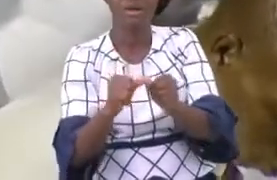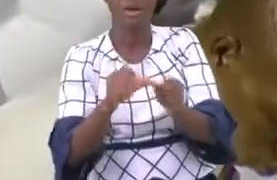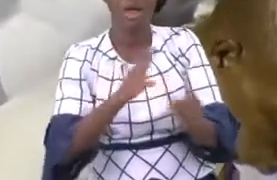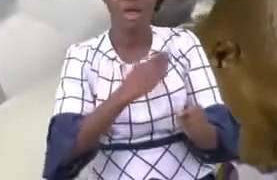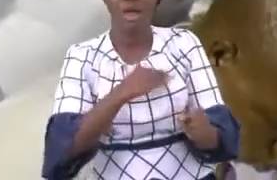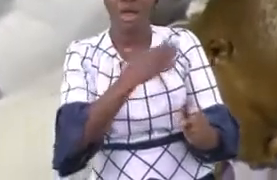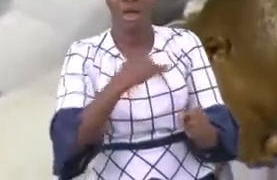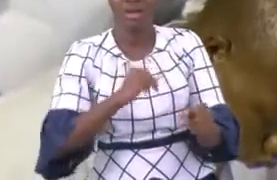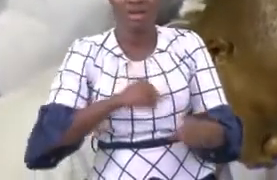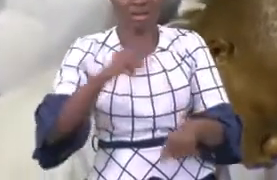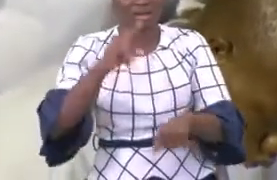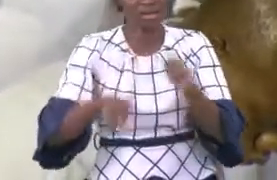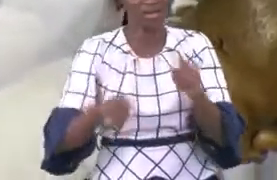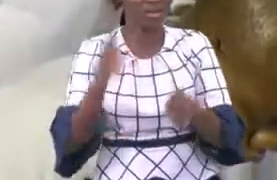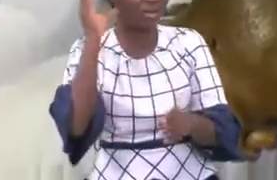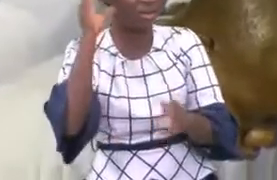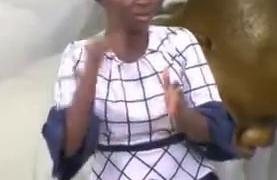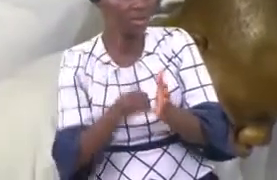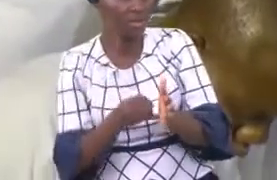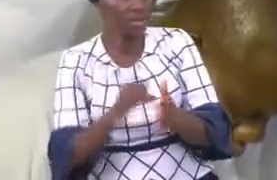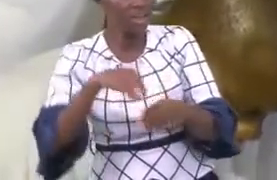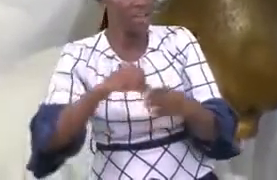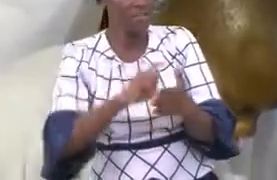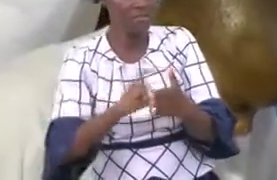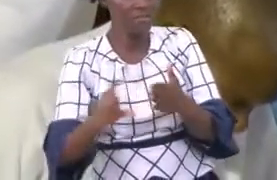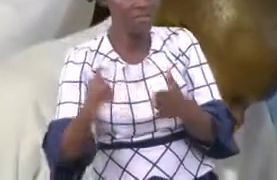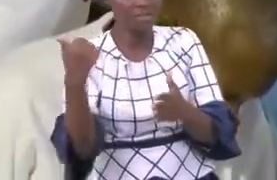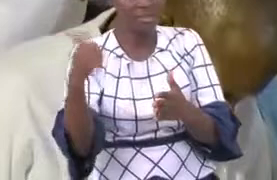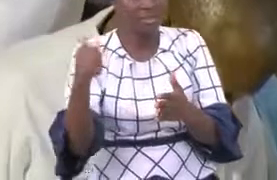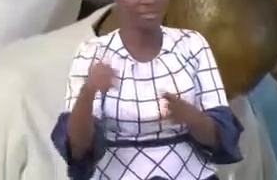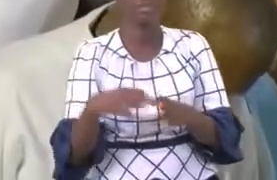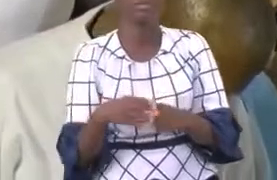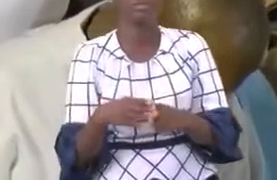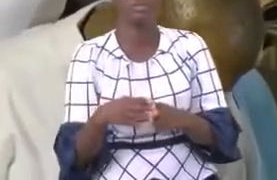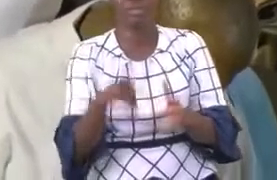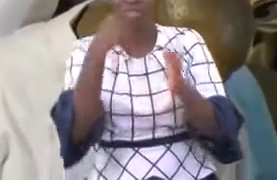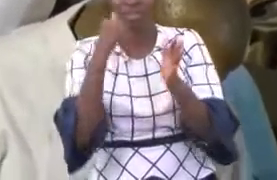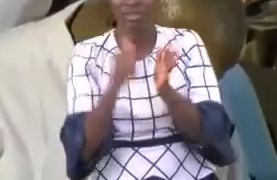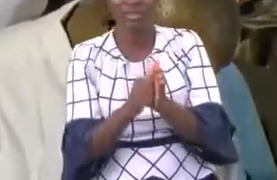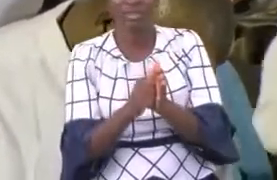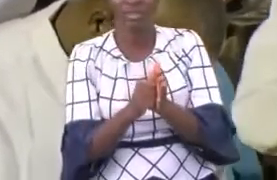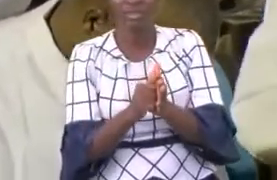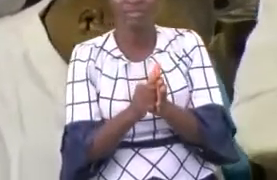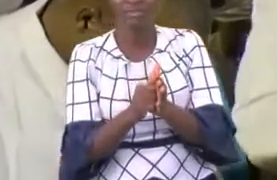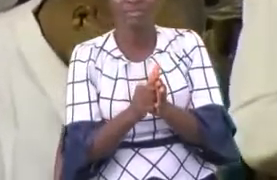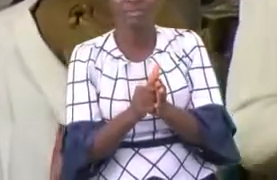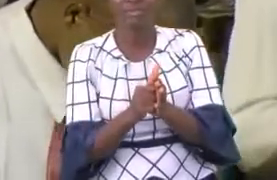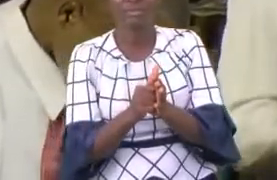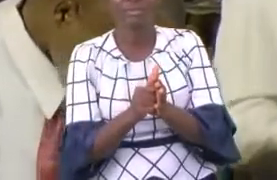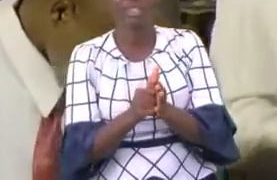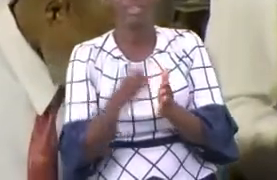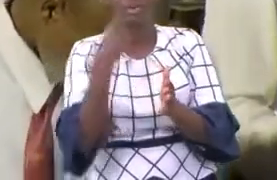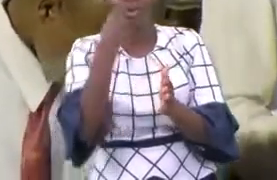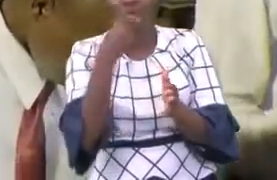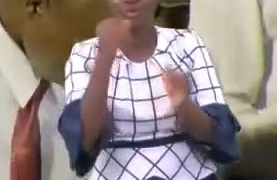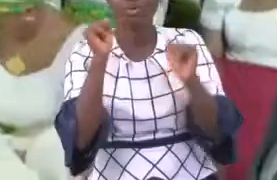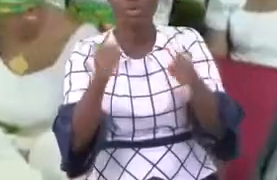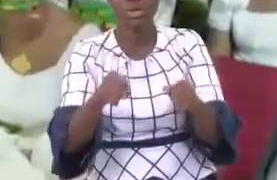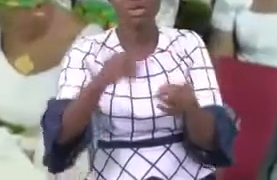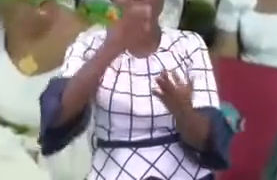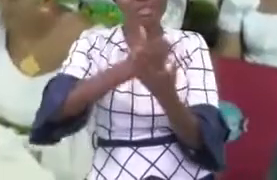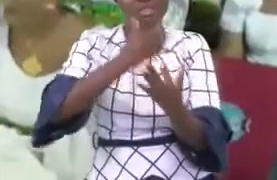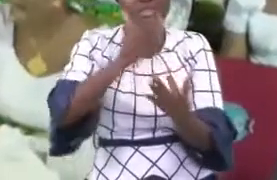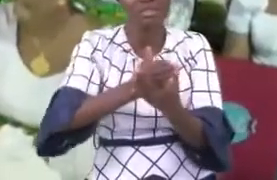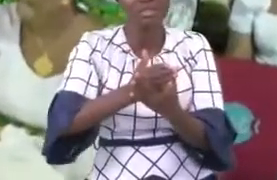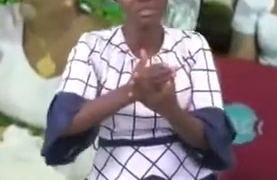he taketh away. And who can hinder him? He comes to you, and he takes your